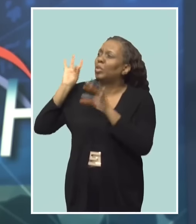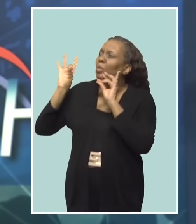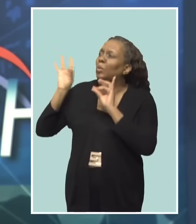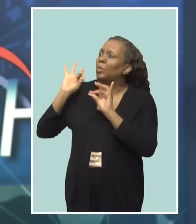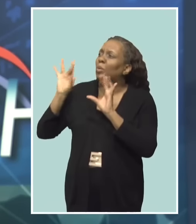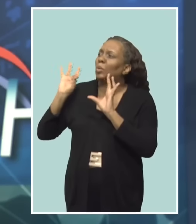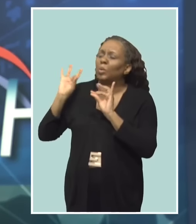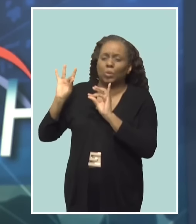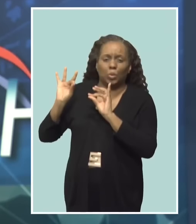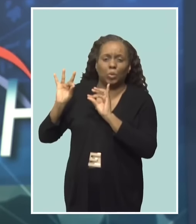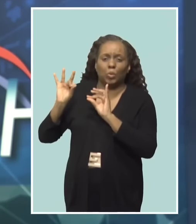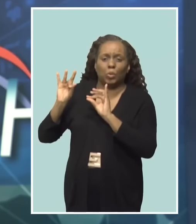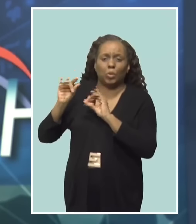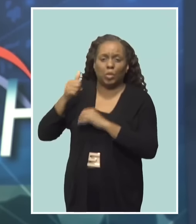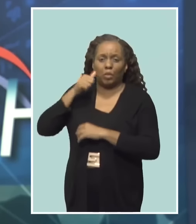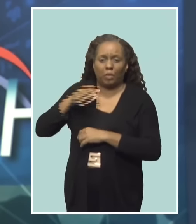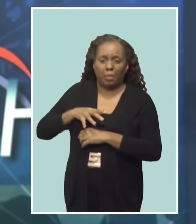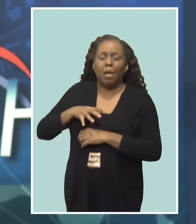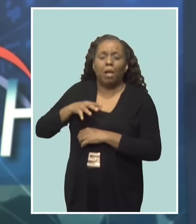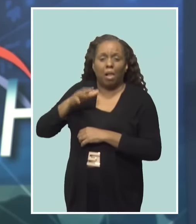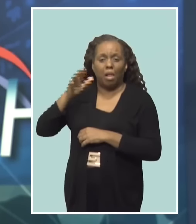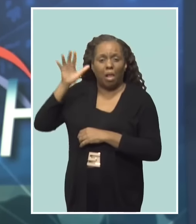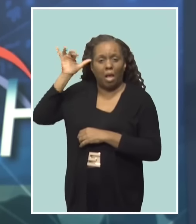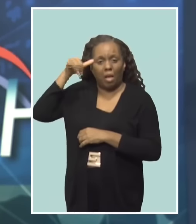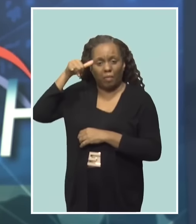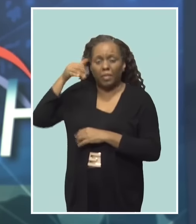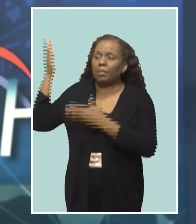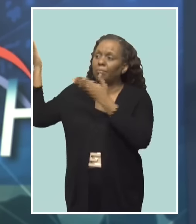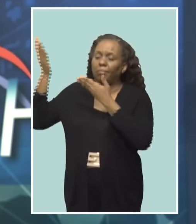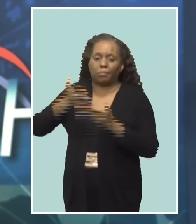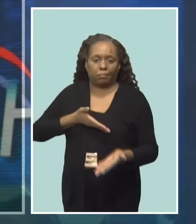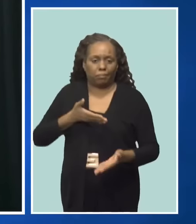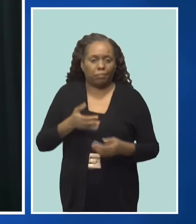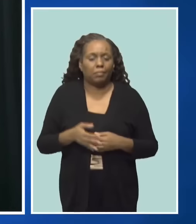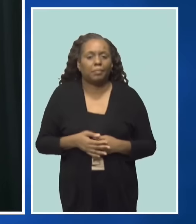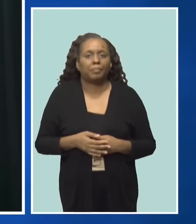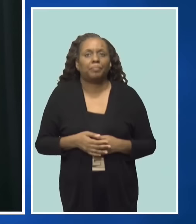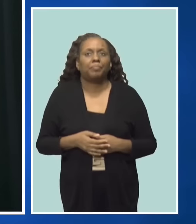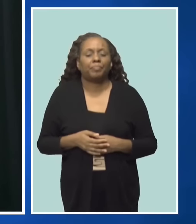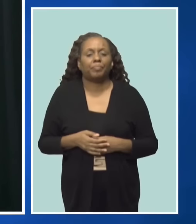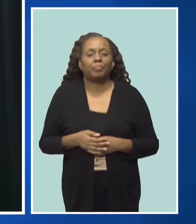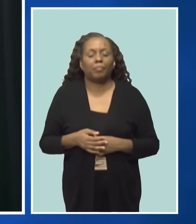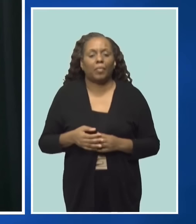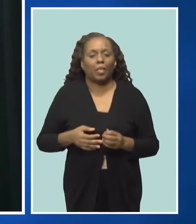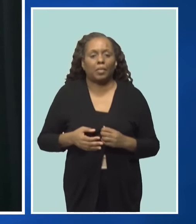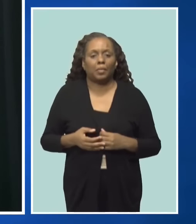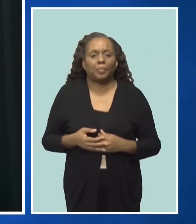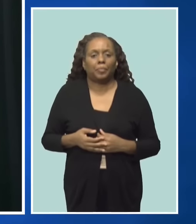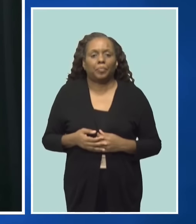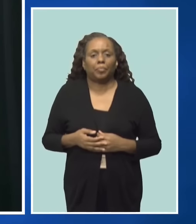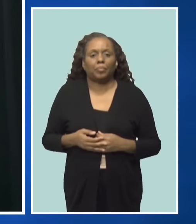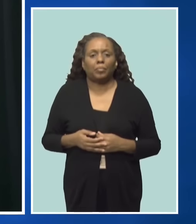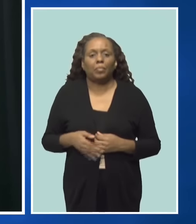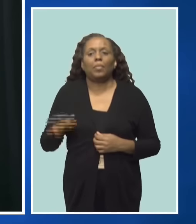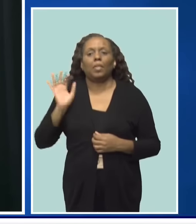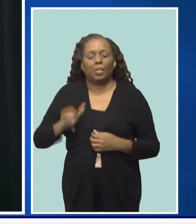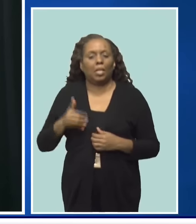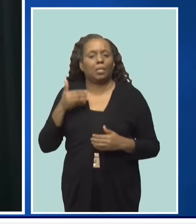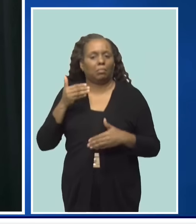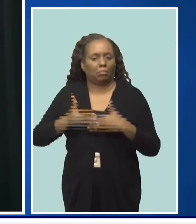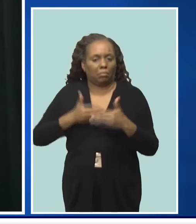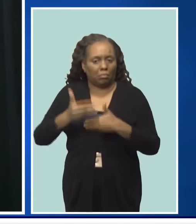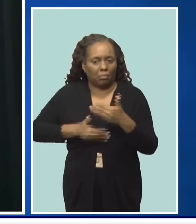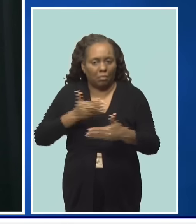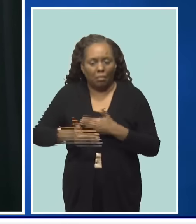immediately go into quarantine before being transported to the island. That process is ongoing and we are working